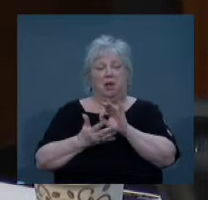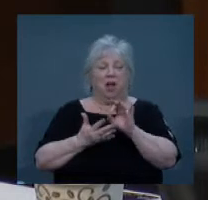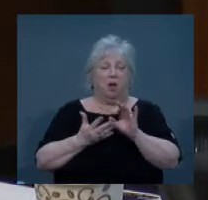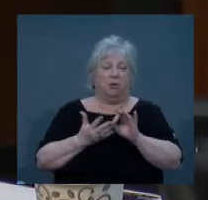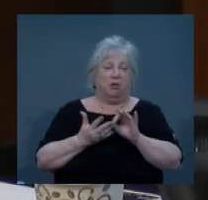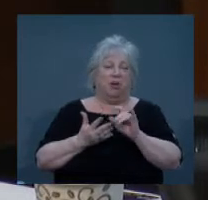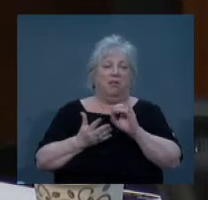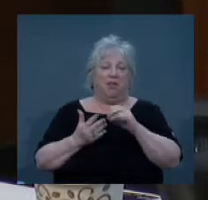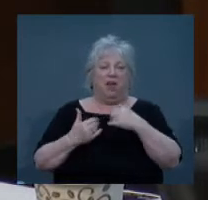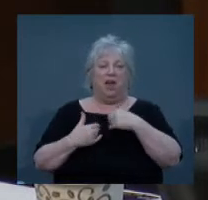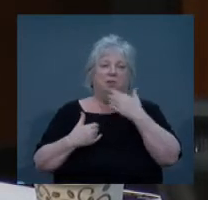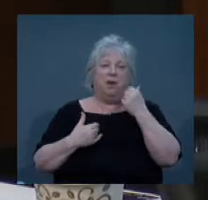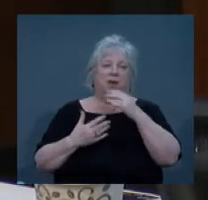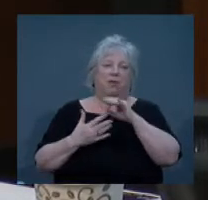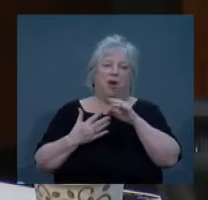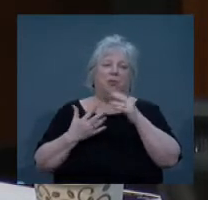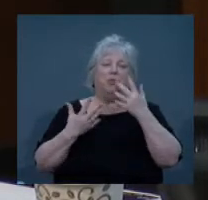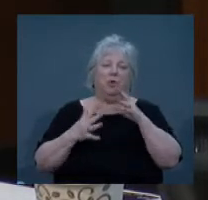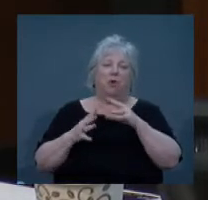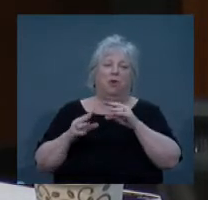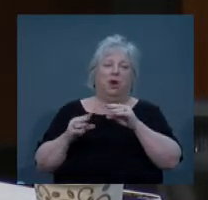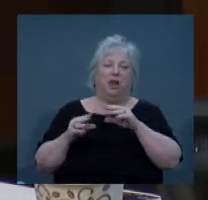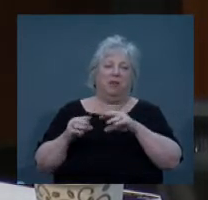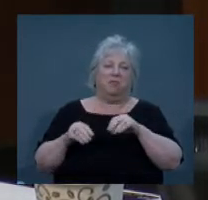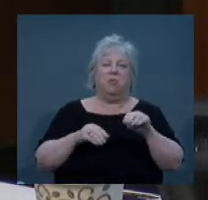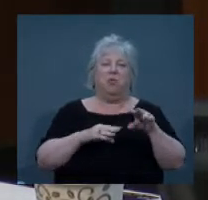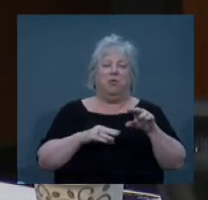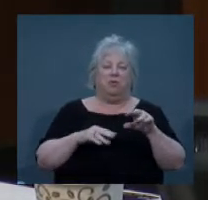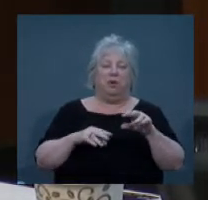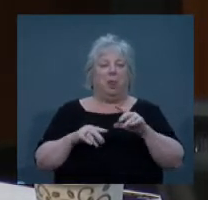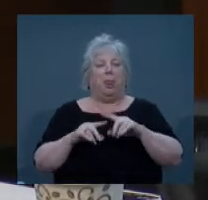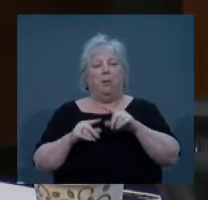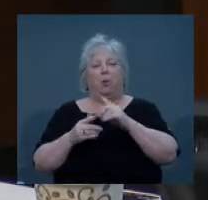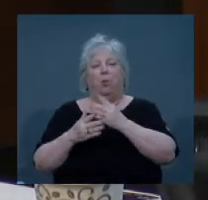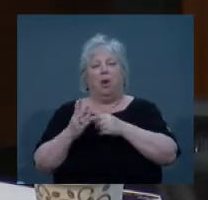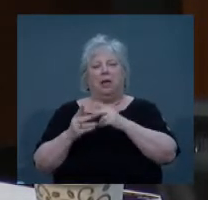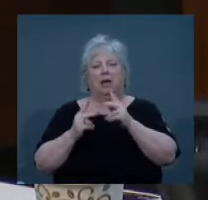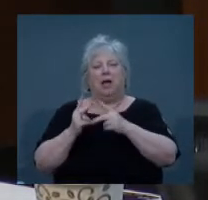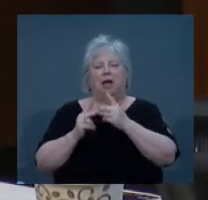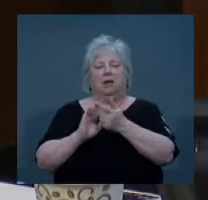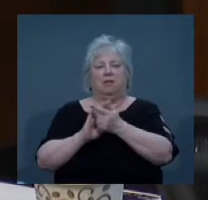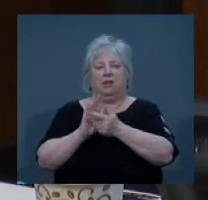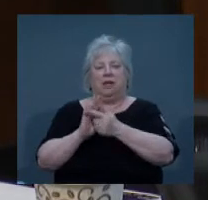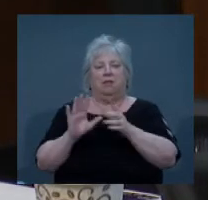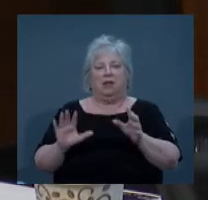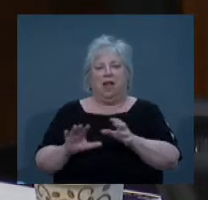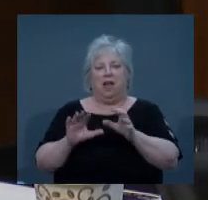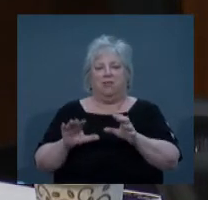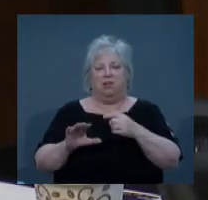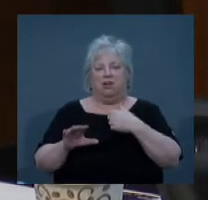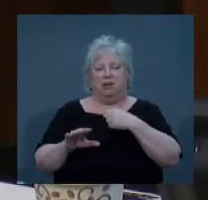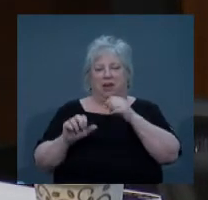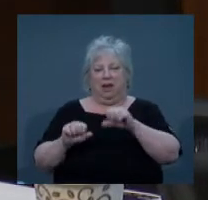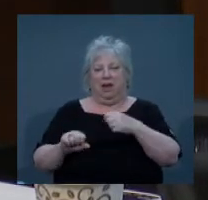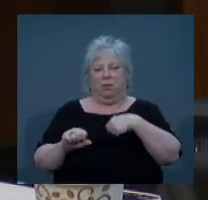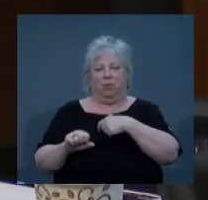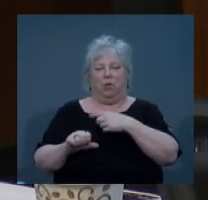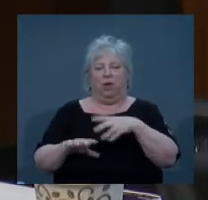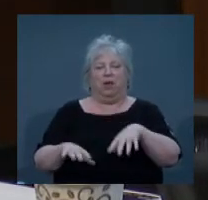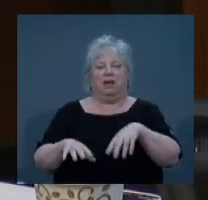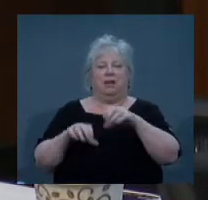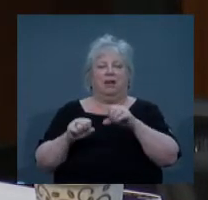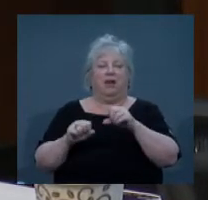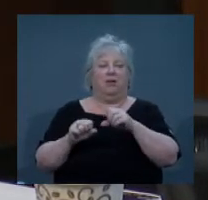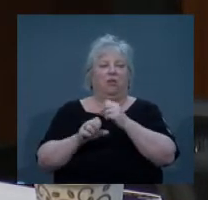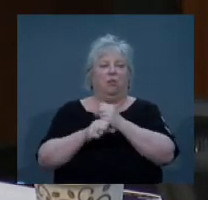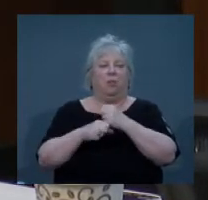first place. Victor or Tom, what kind of legal action, if any, we can take to make these owners